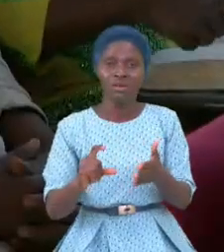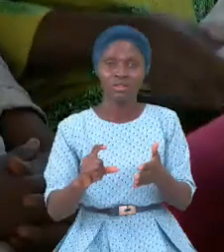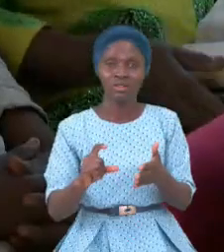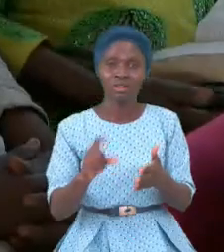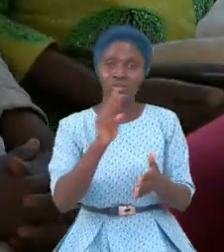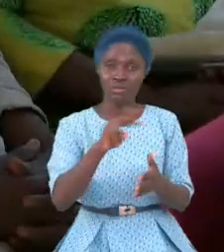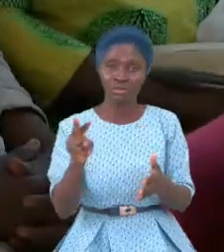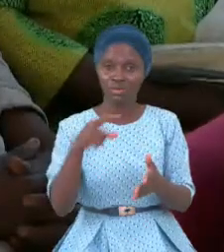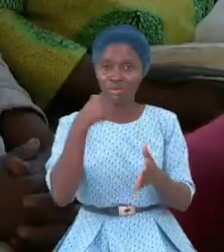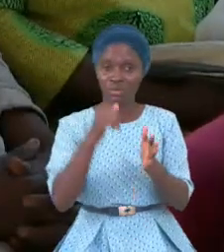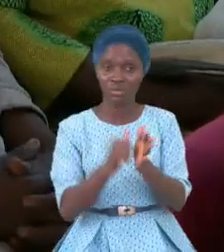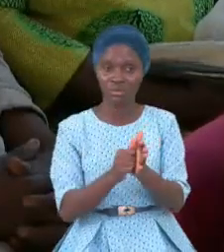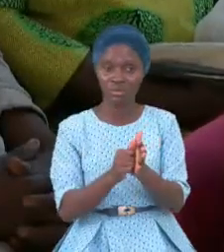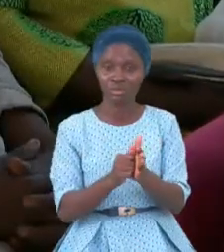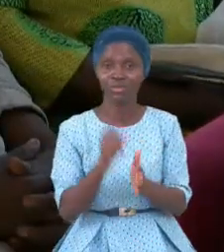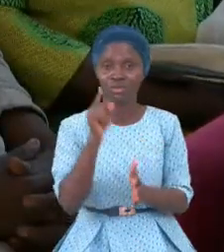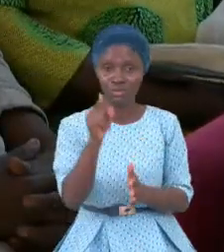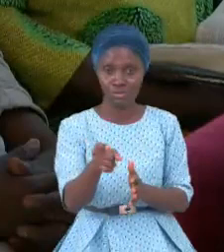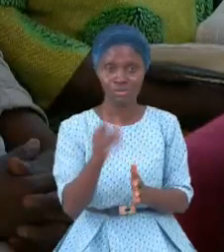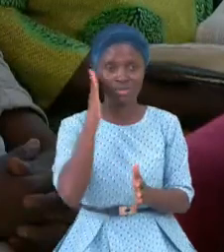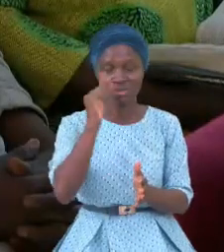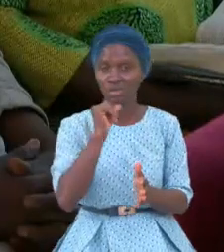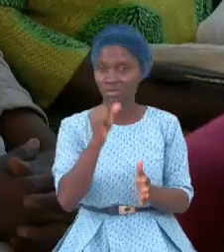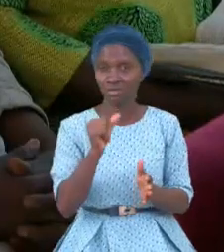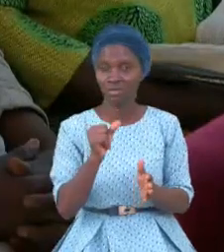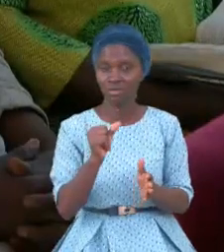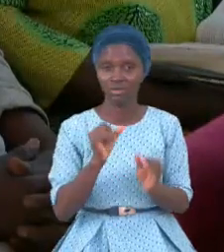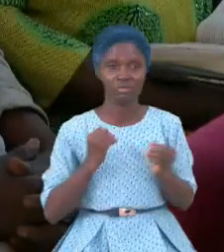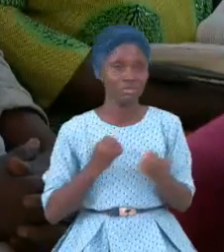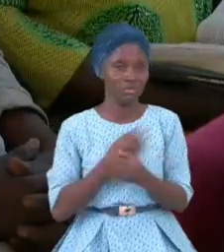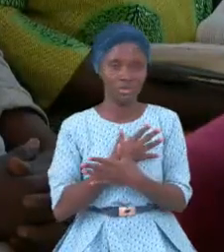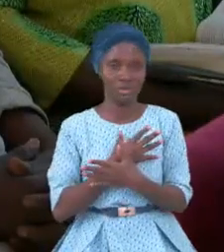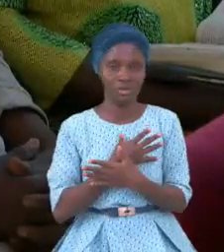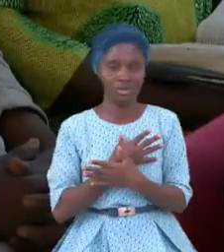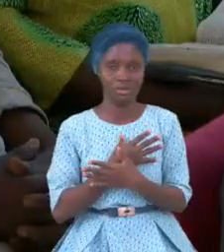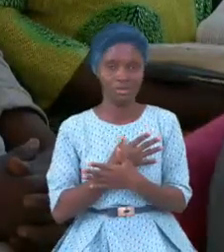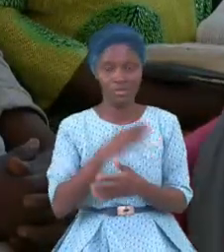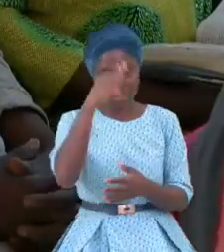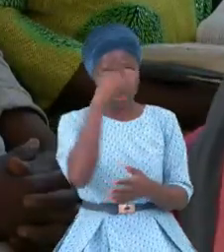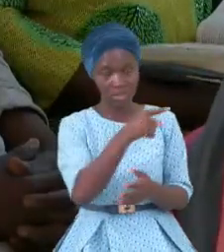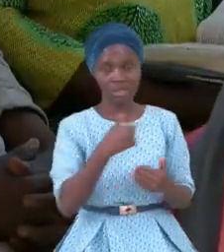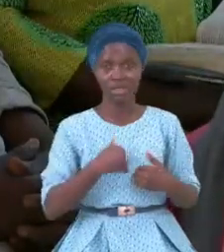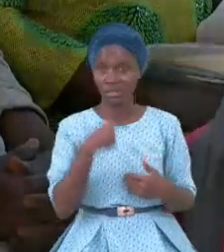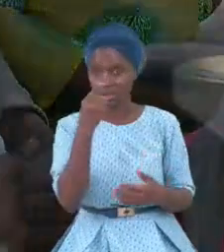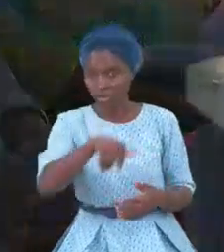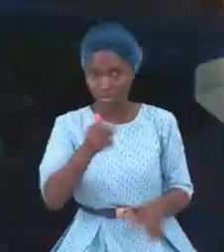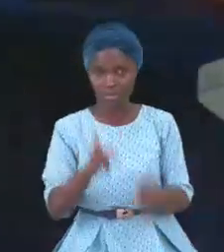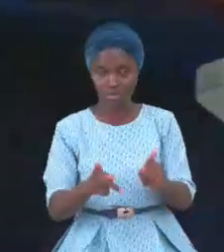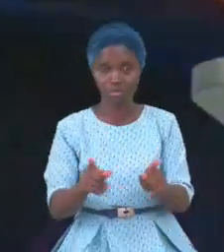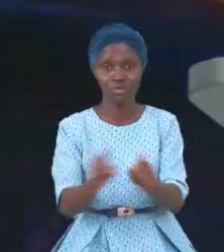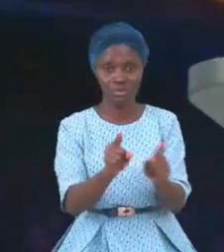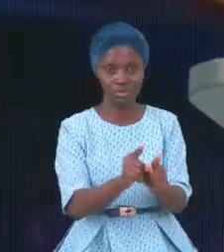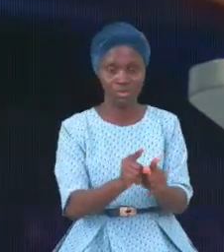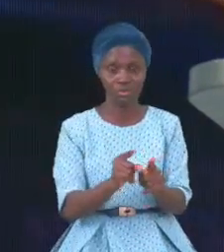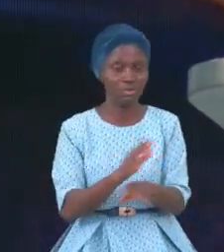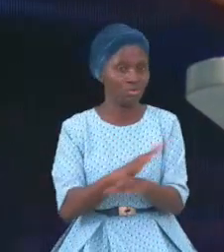there, it says, ye shall not fear. He had been telling other people to fear not. And now the Lord